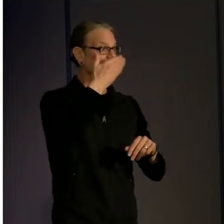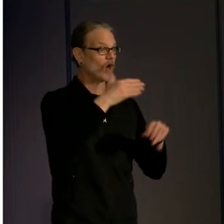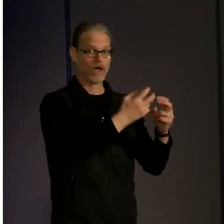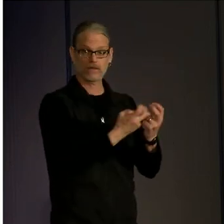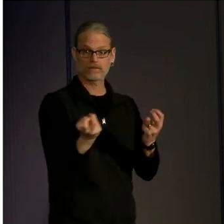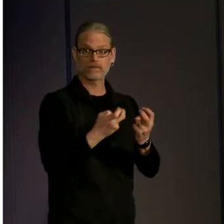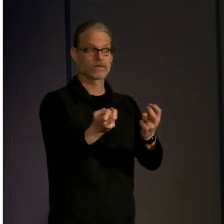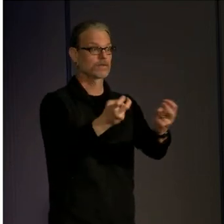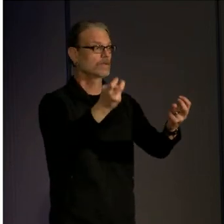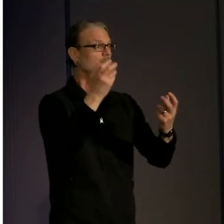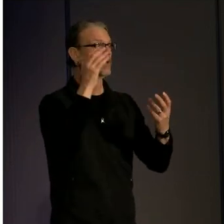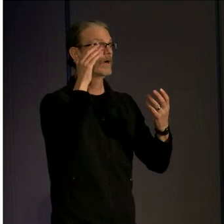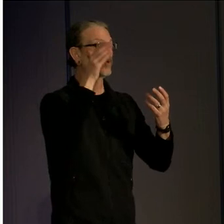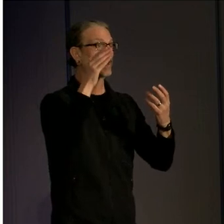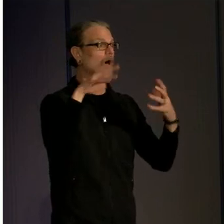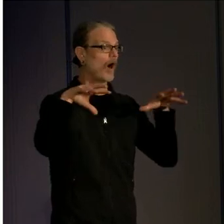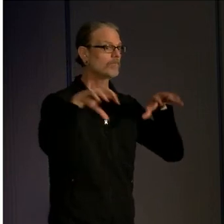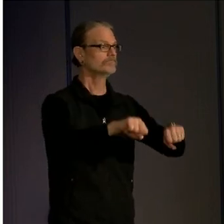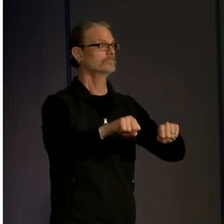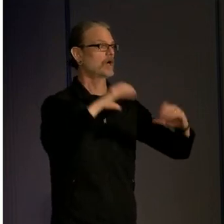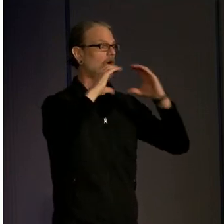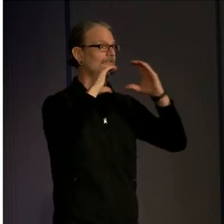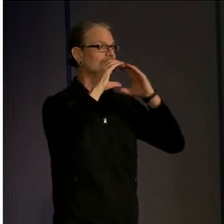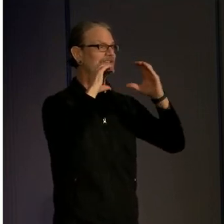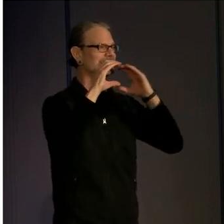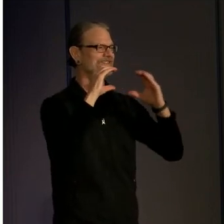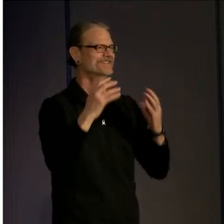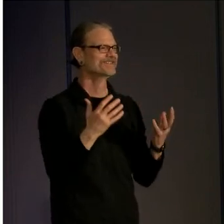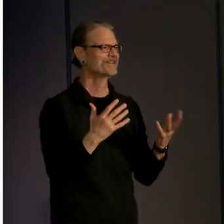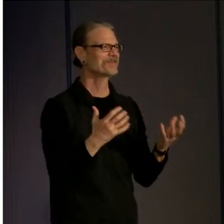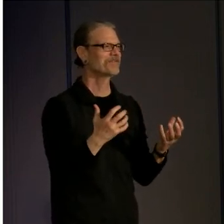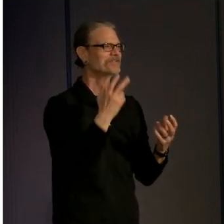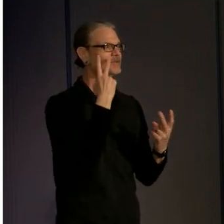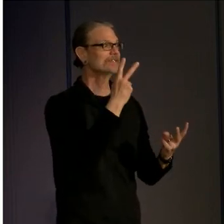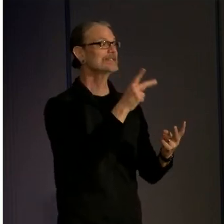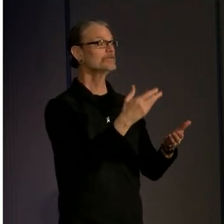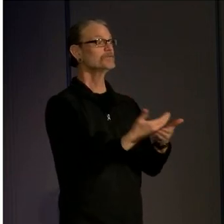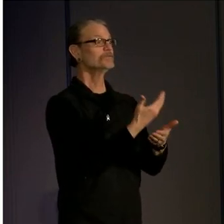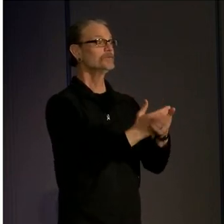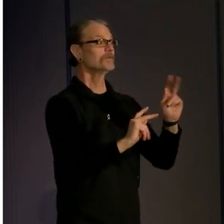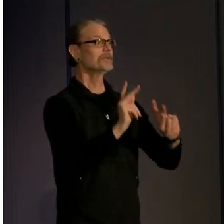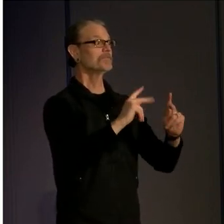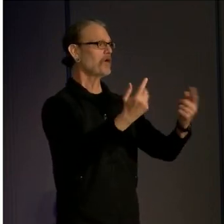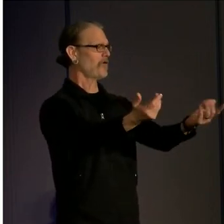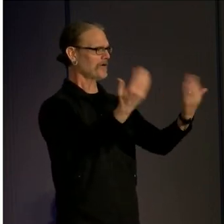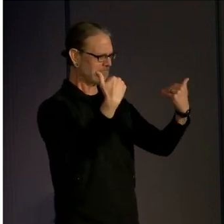will dominate conversations. So we want to see new visitors in the front of the